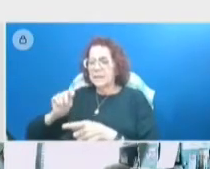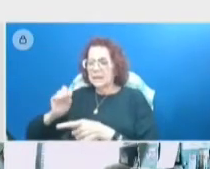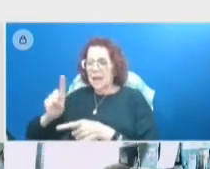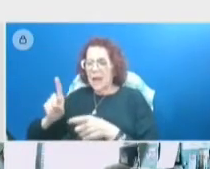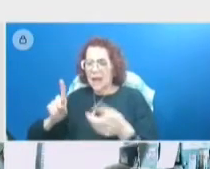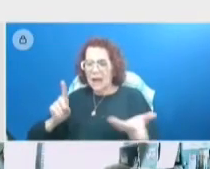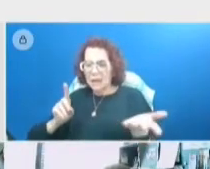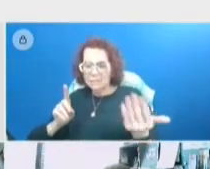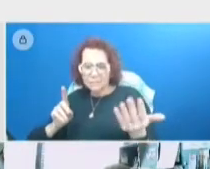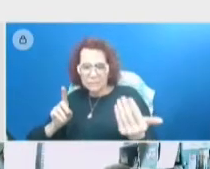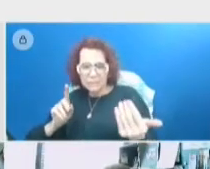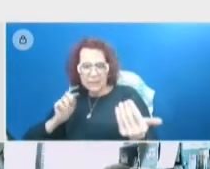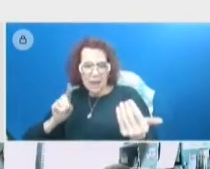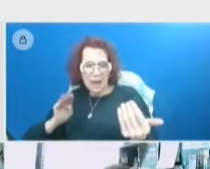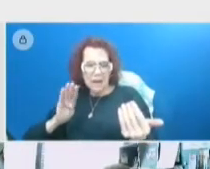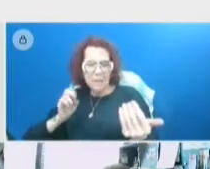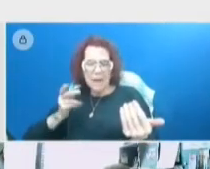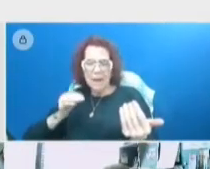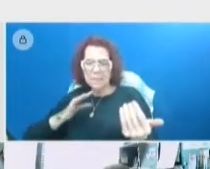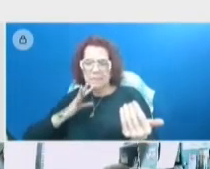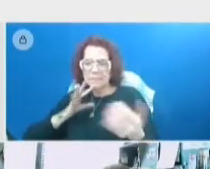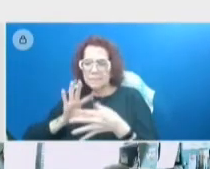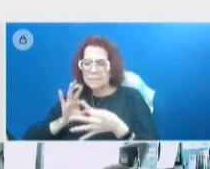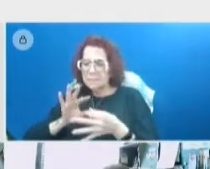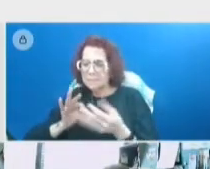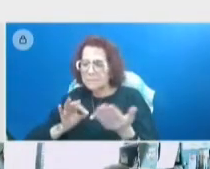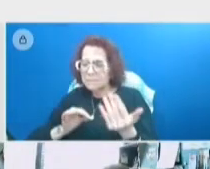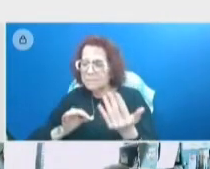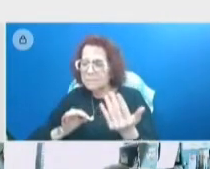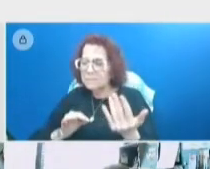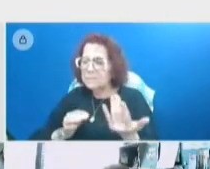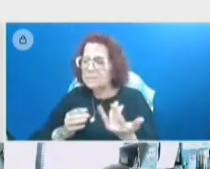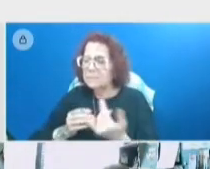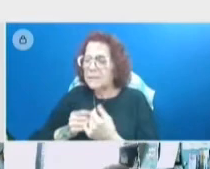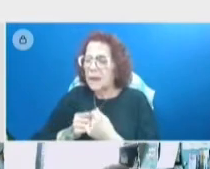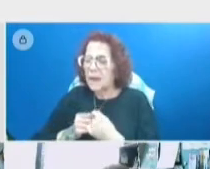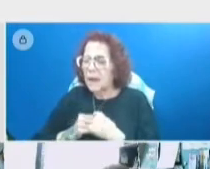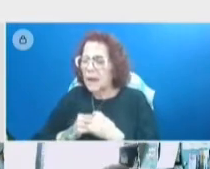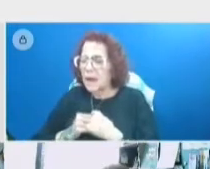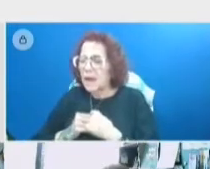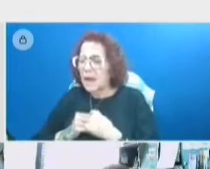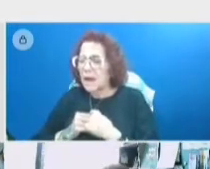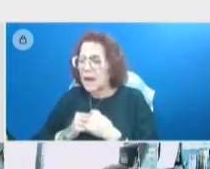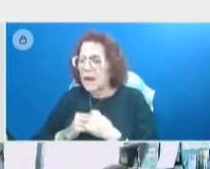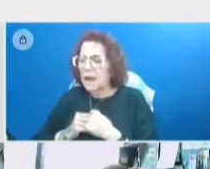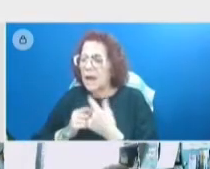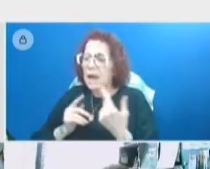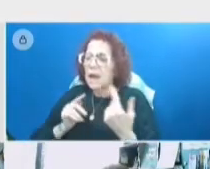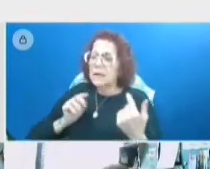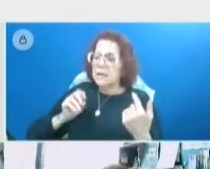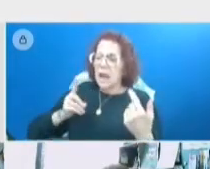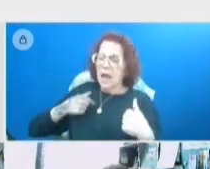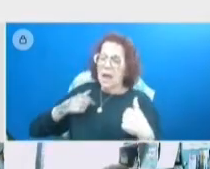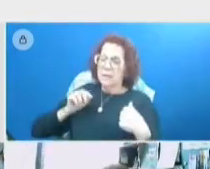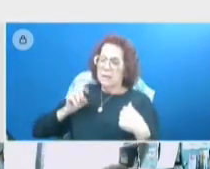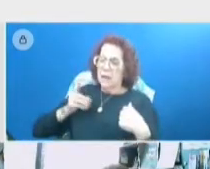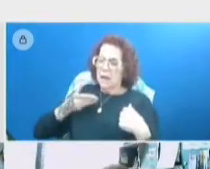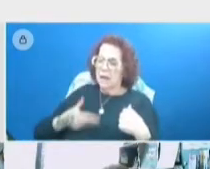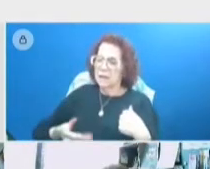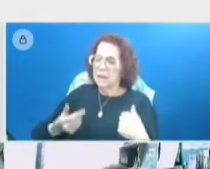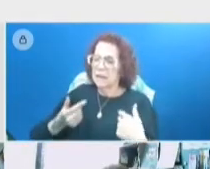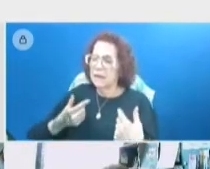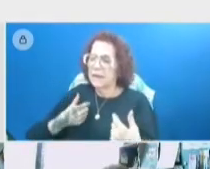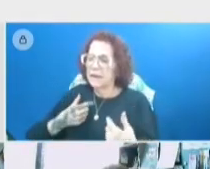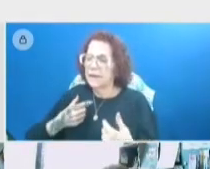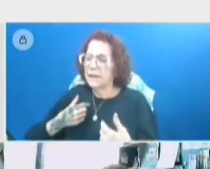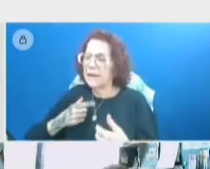appointing someone? You know, Todd and I have a bi-weekly call with the governor's office. It comes